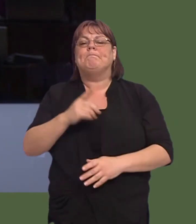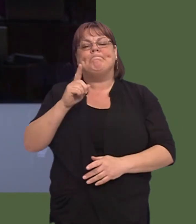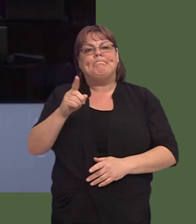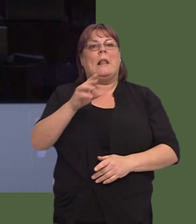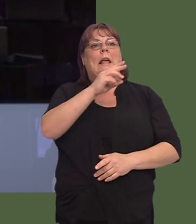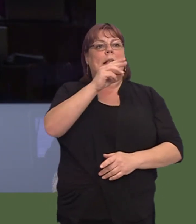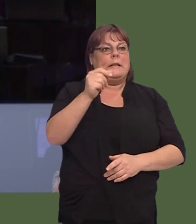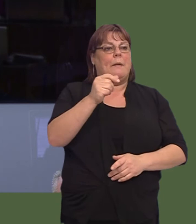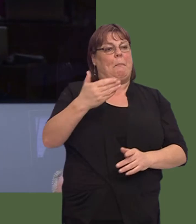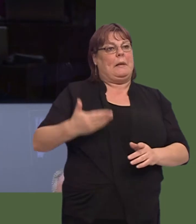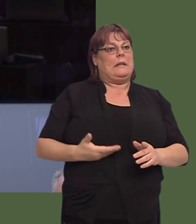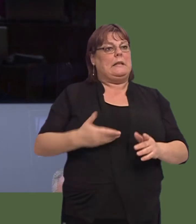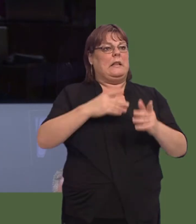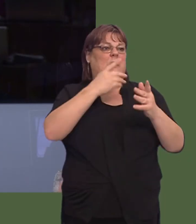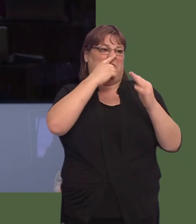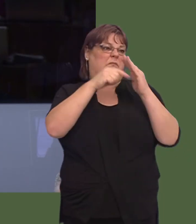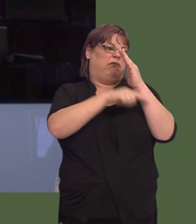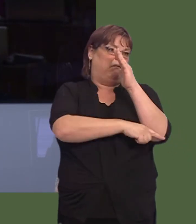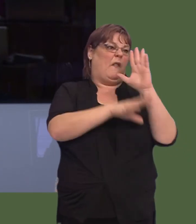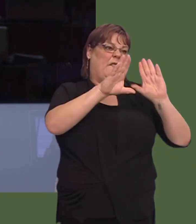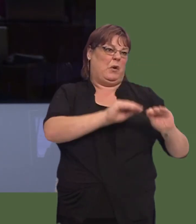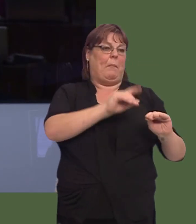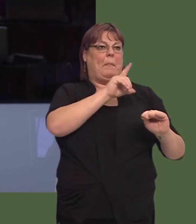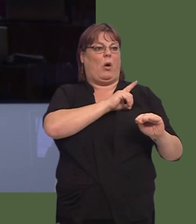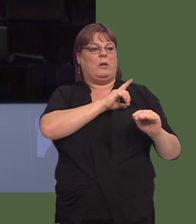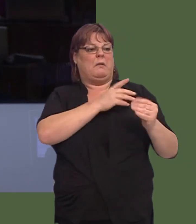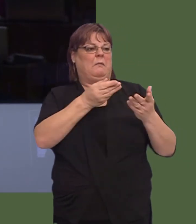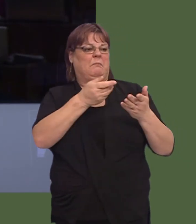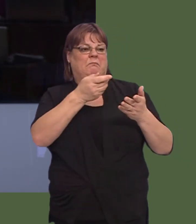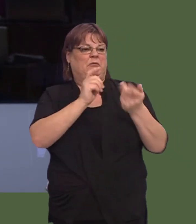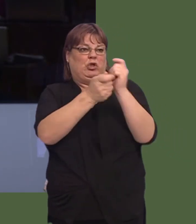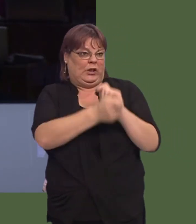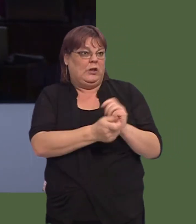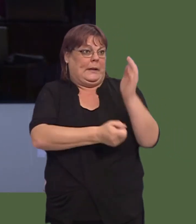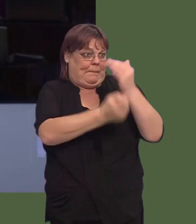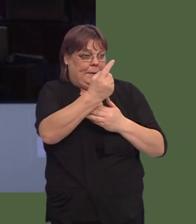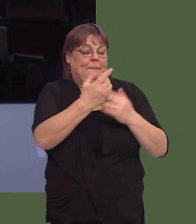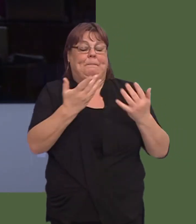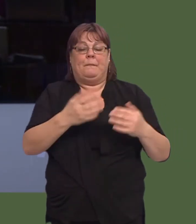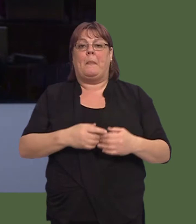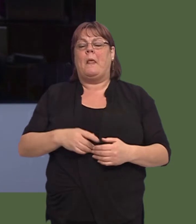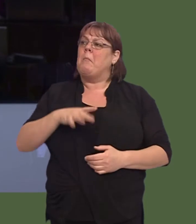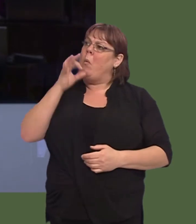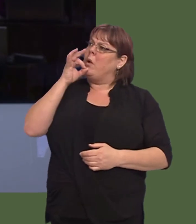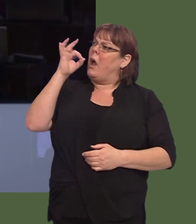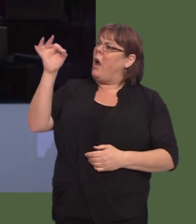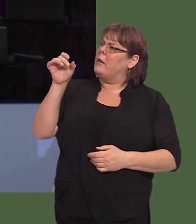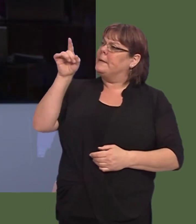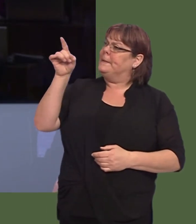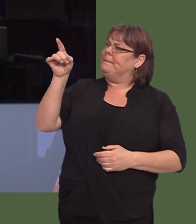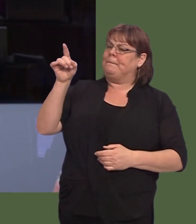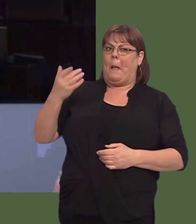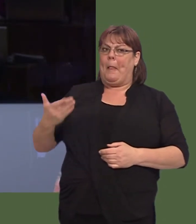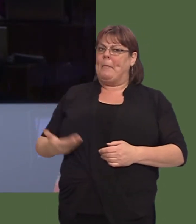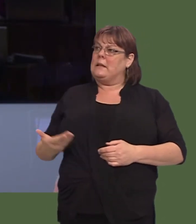business due to changes in the market and for other reasons. But can I ask what your explanation is to why businesses are more